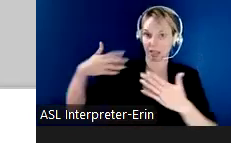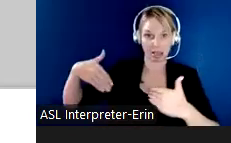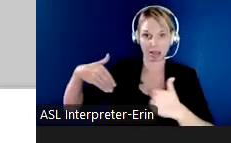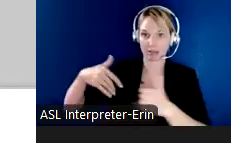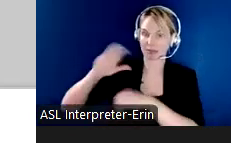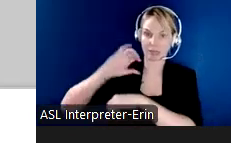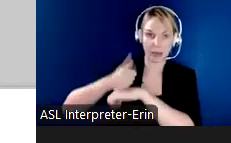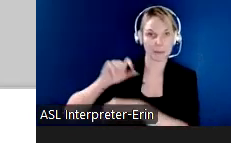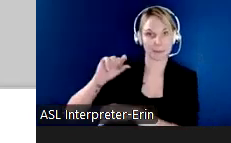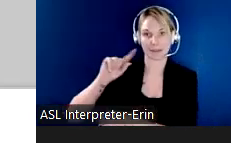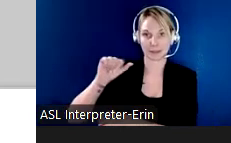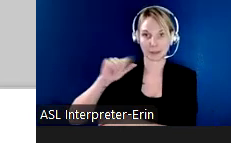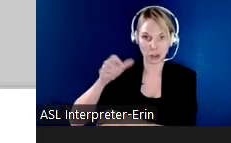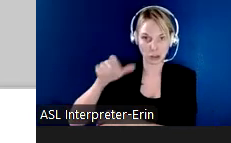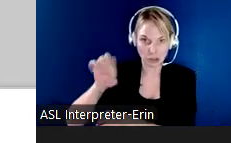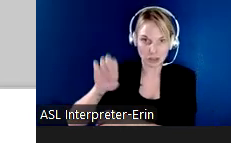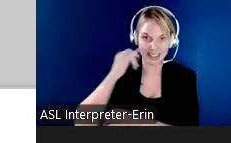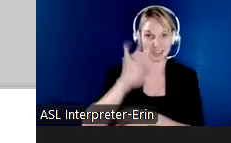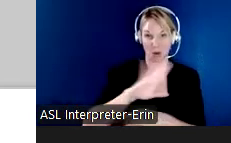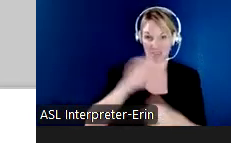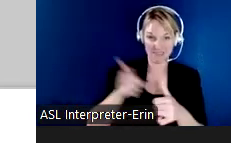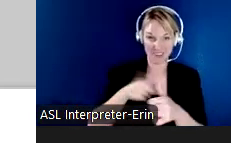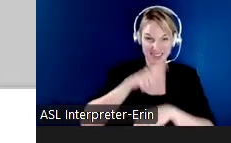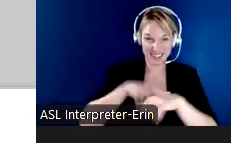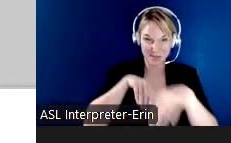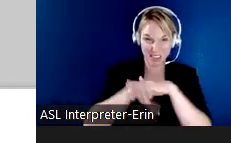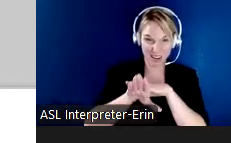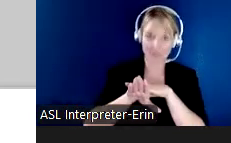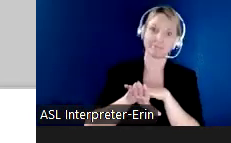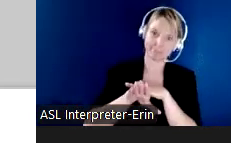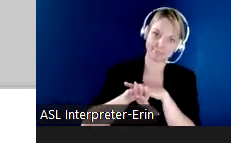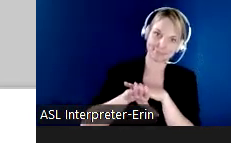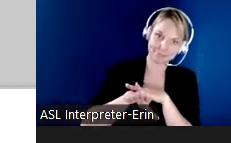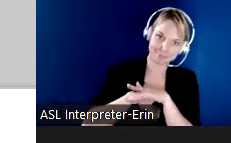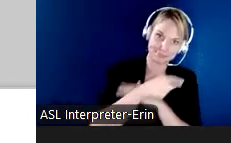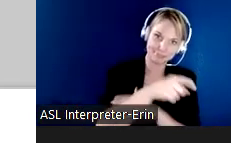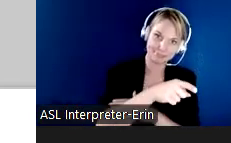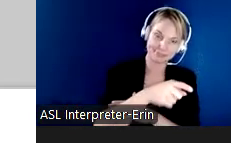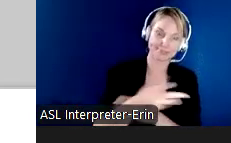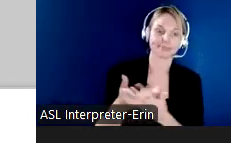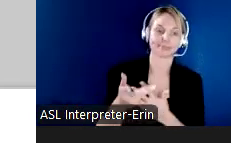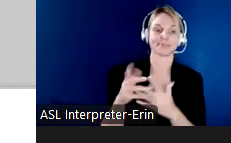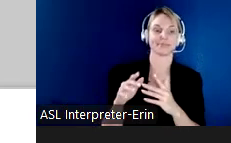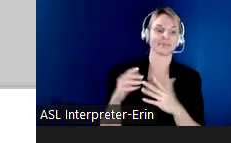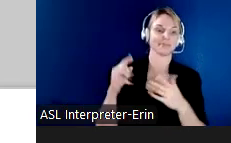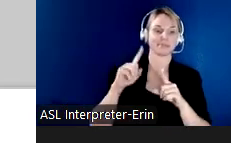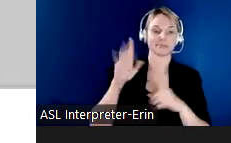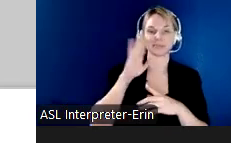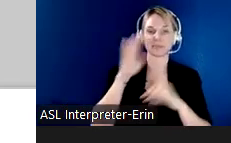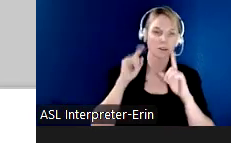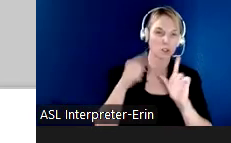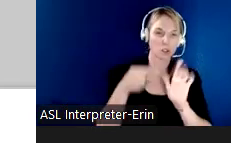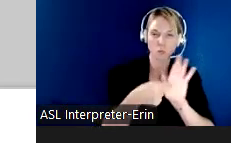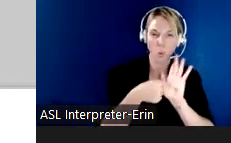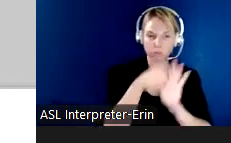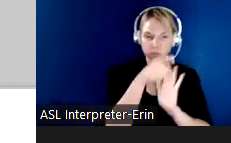first login, it's going to ask you to do this. You just want to follow the prompts on the page. It's going to look like the screenshots over here on